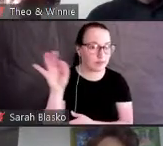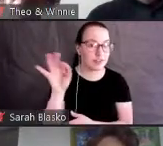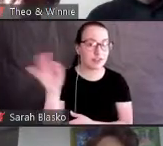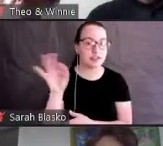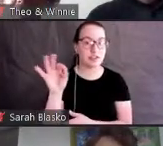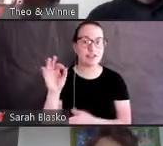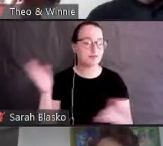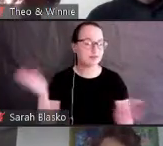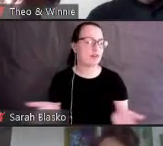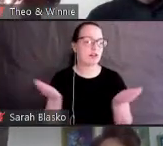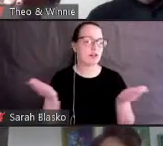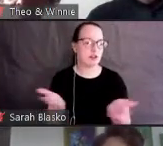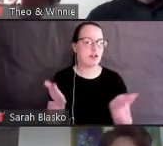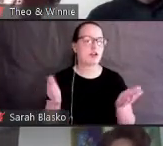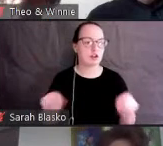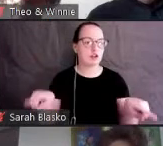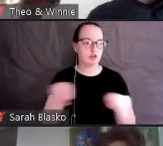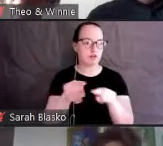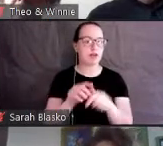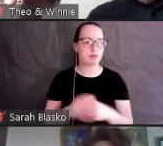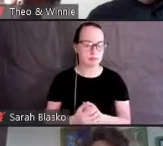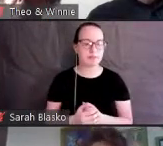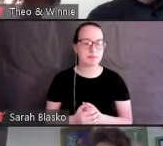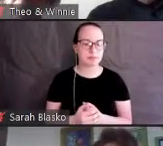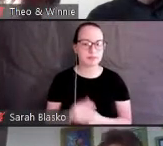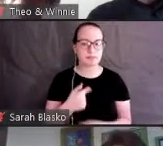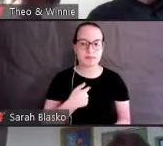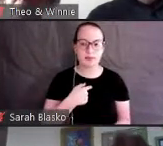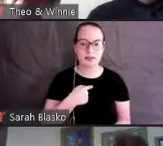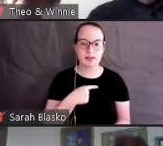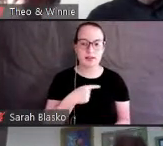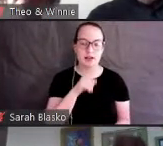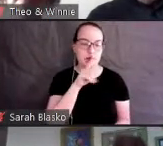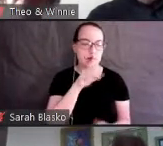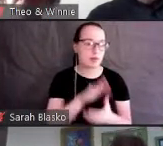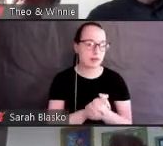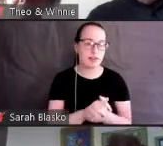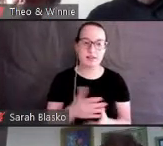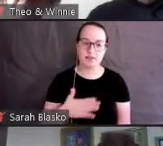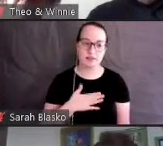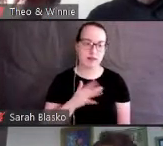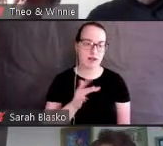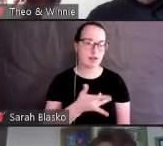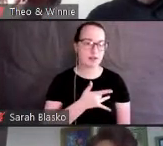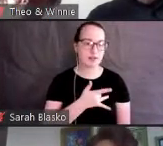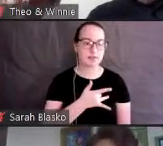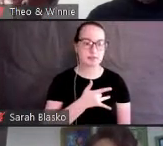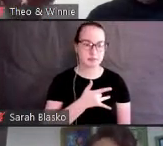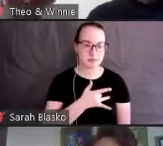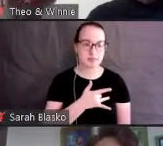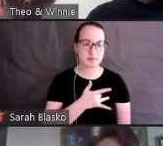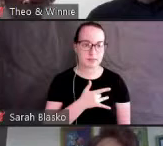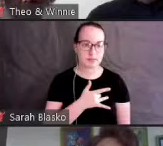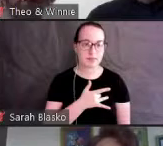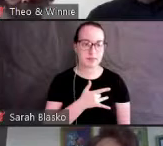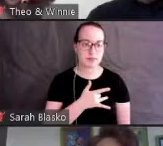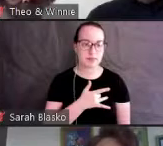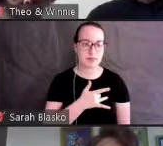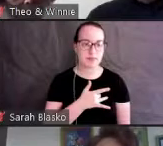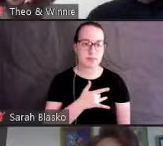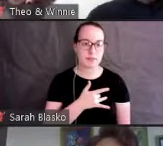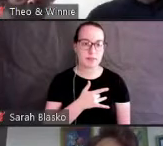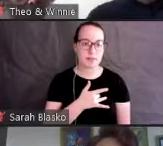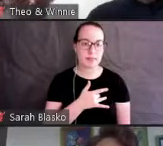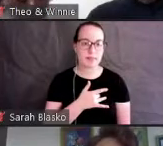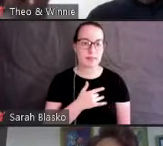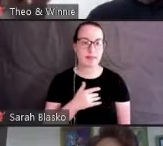But this is something I really believe with all of my heart. We have some forces that are opposed to what we're doing, and that's a